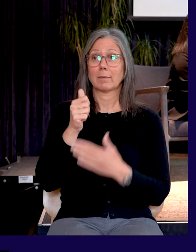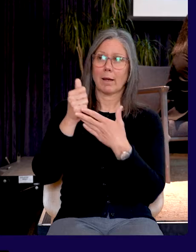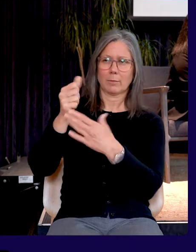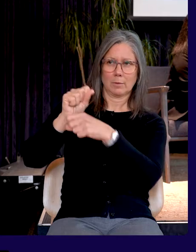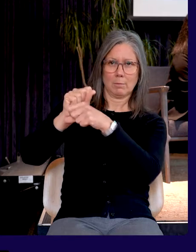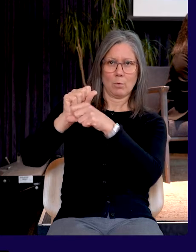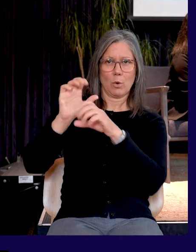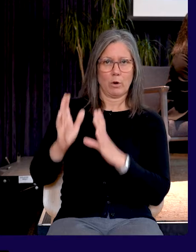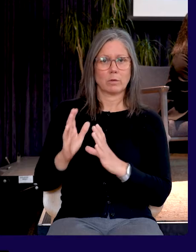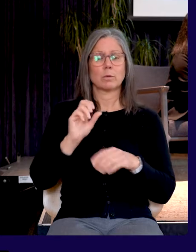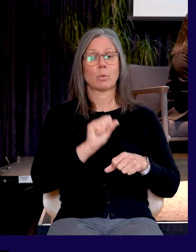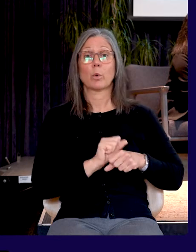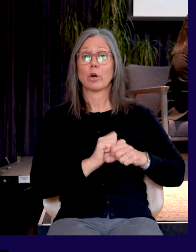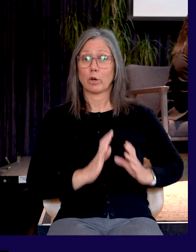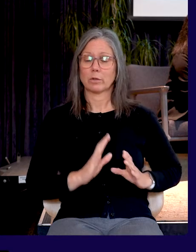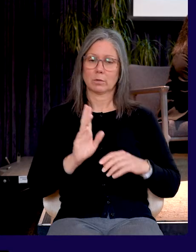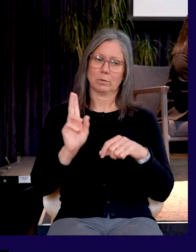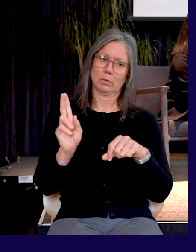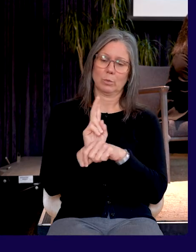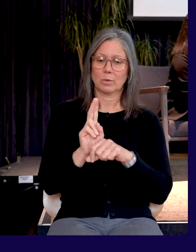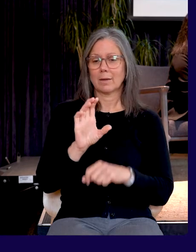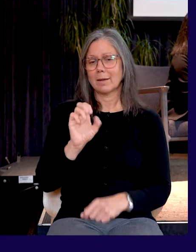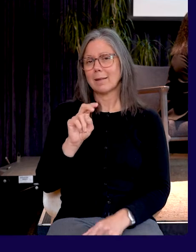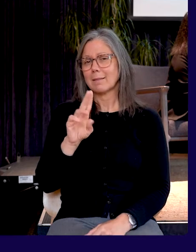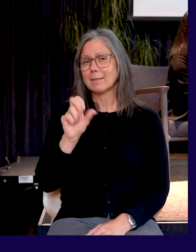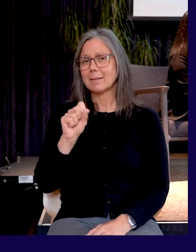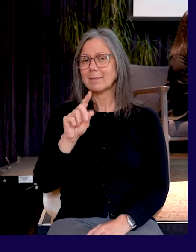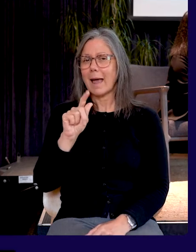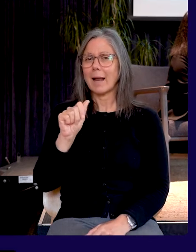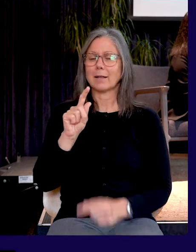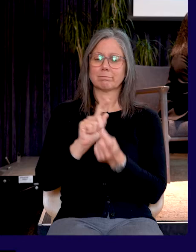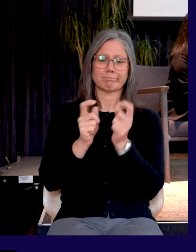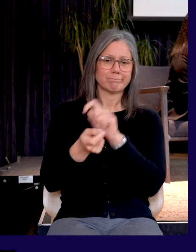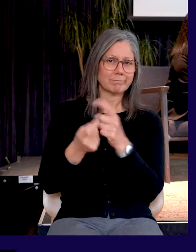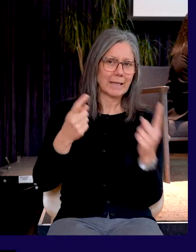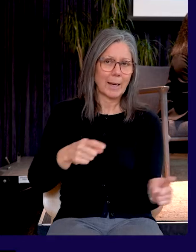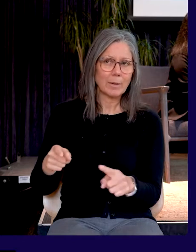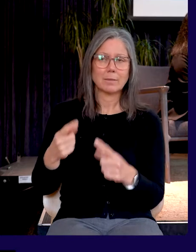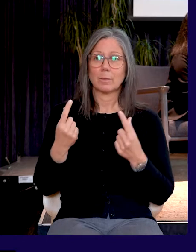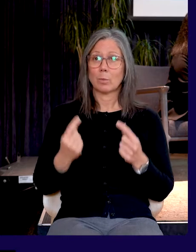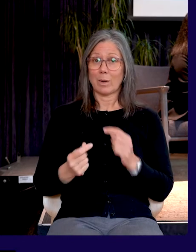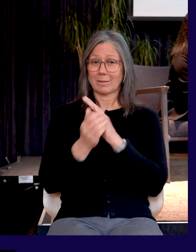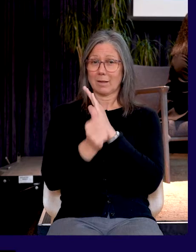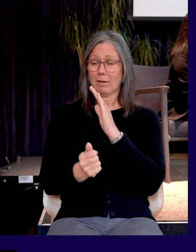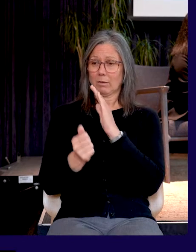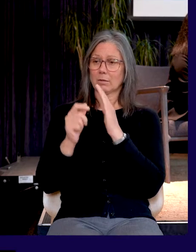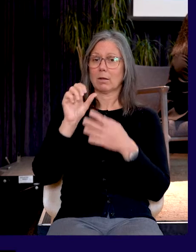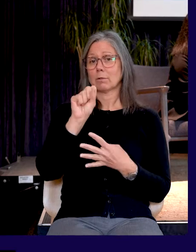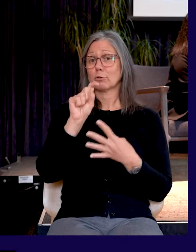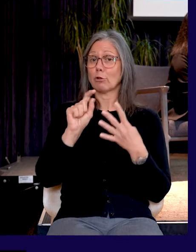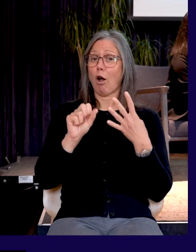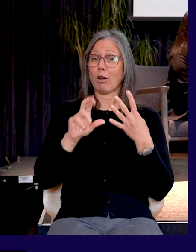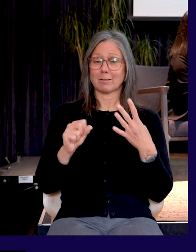workers understand, using census data of transitions over the past 10 years, what skills do stars have in